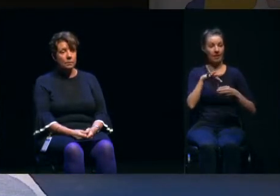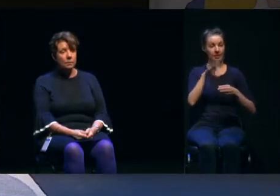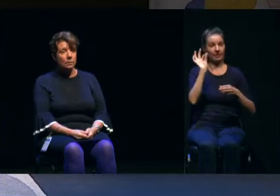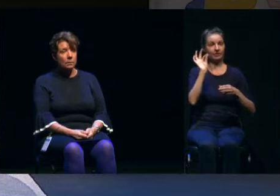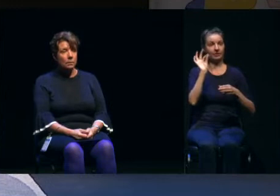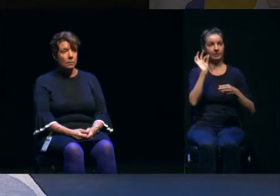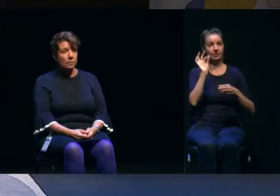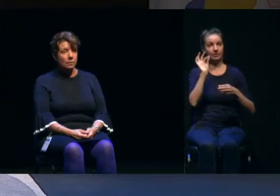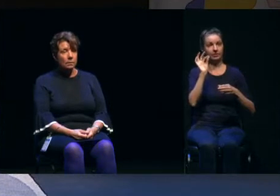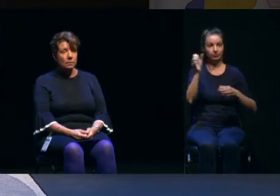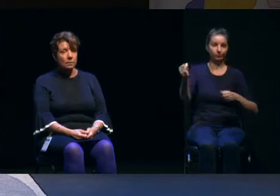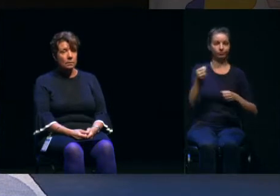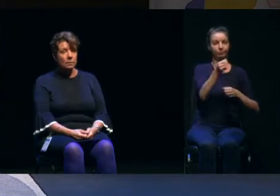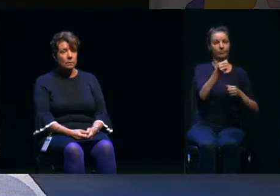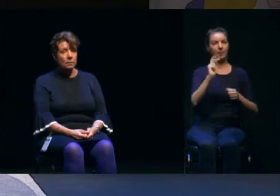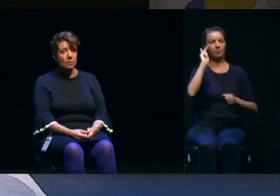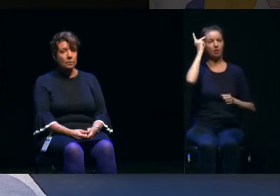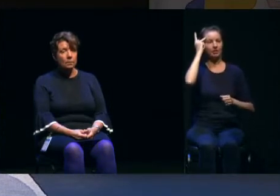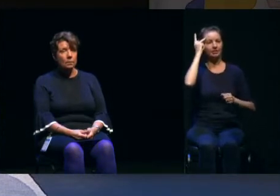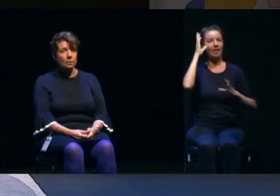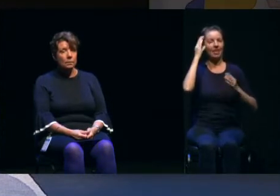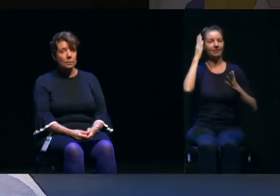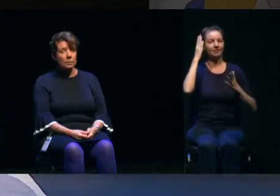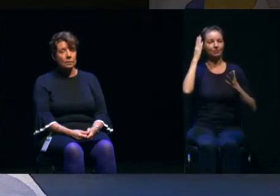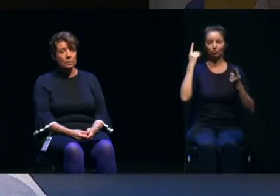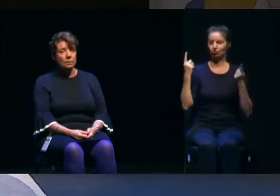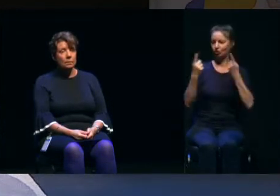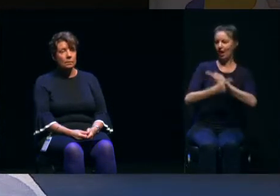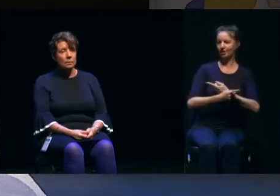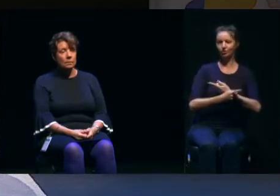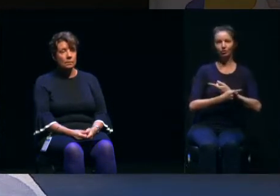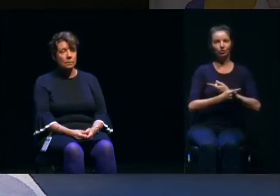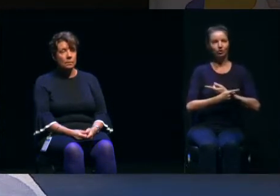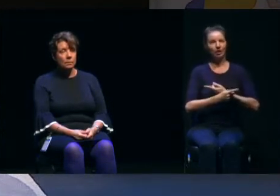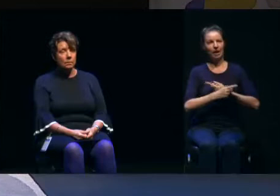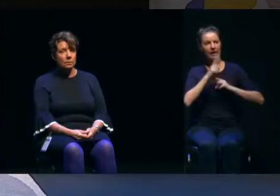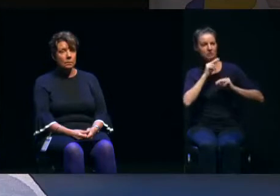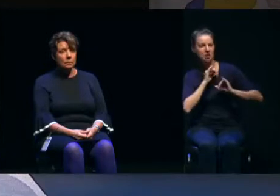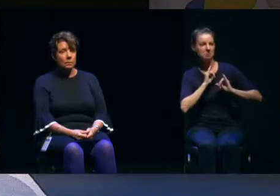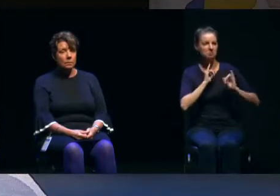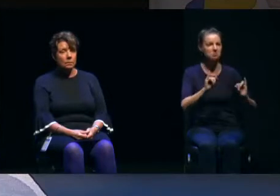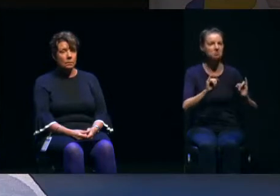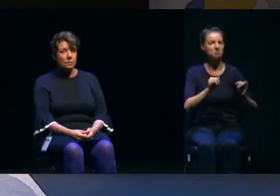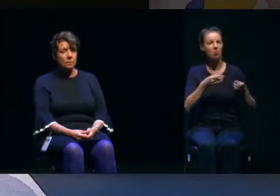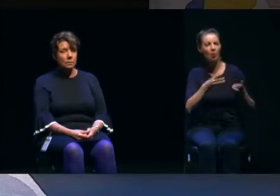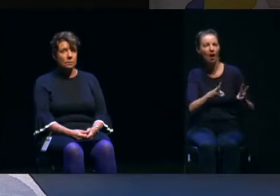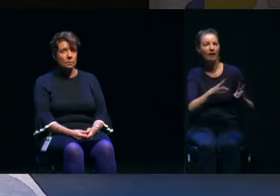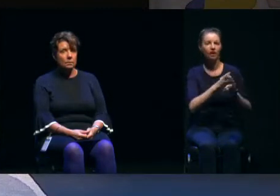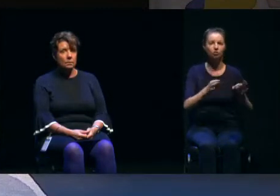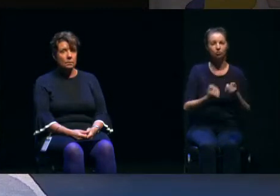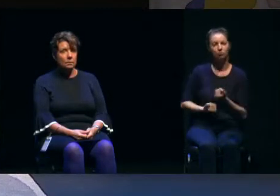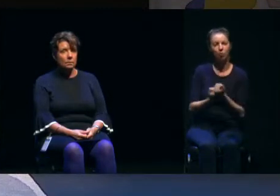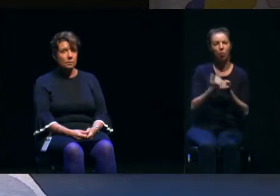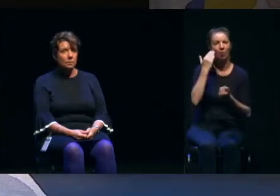then abandon their principles and speak with, harshly, wrongly, and do not support